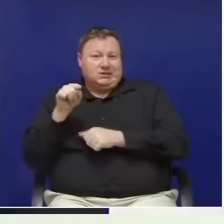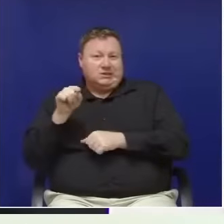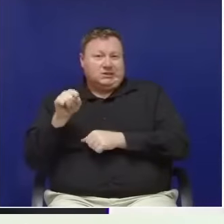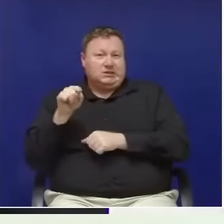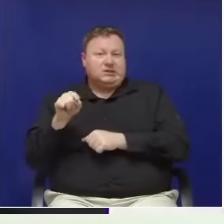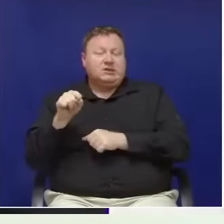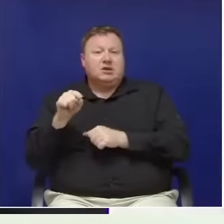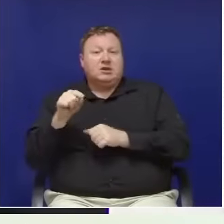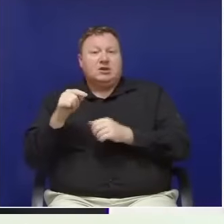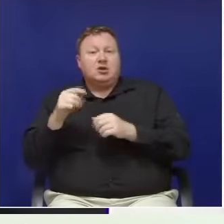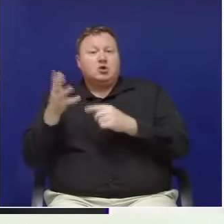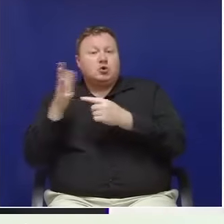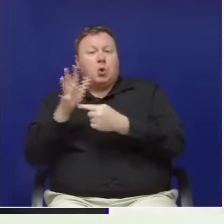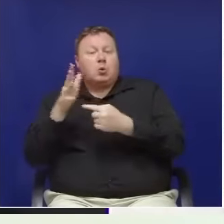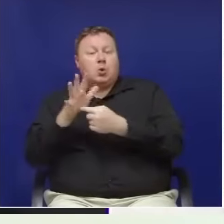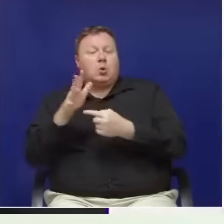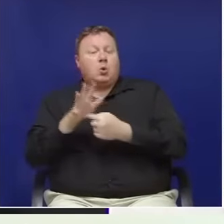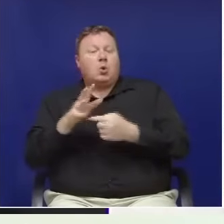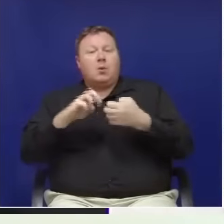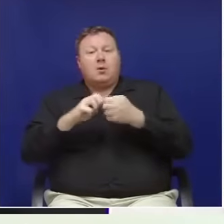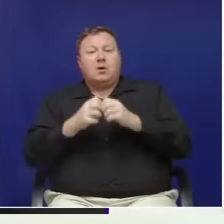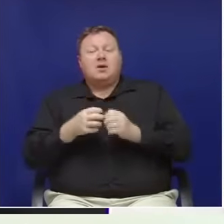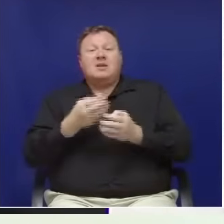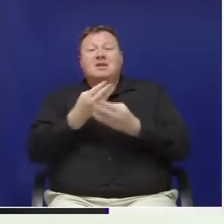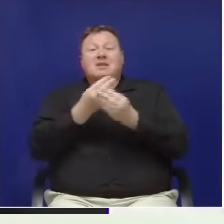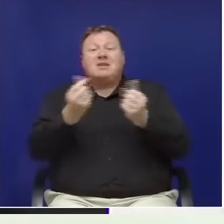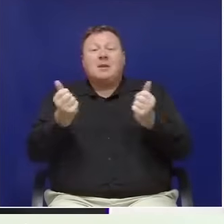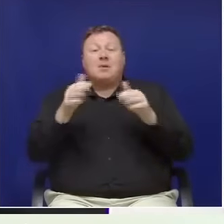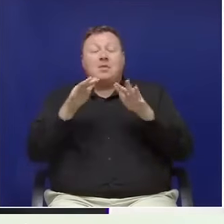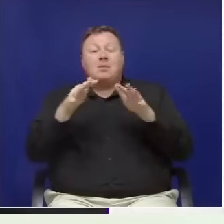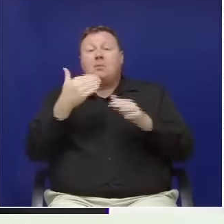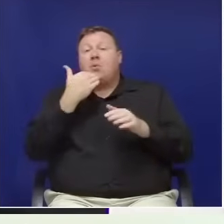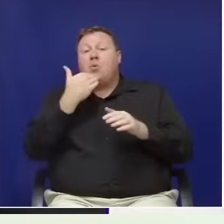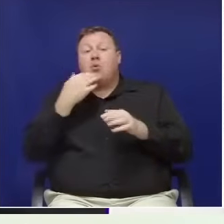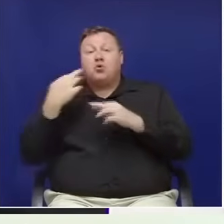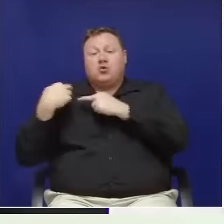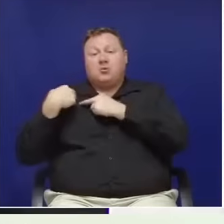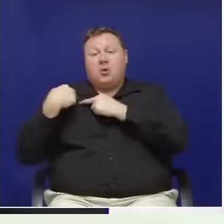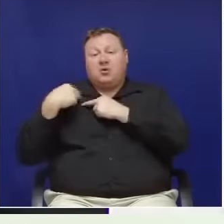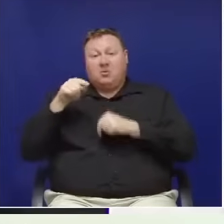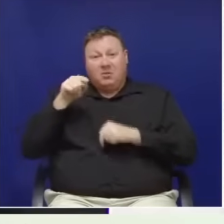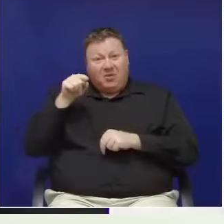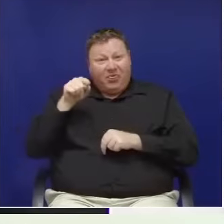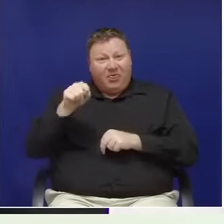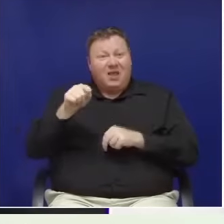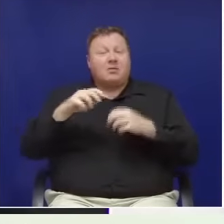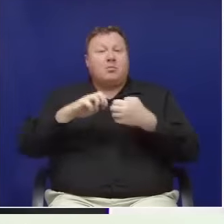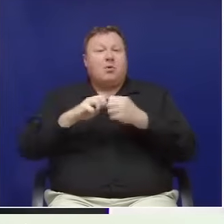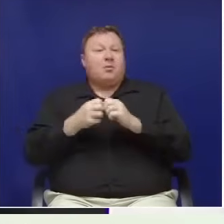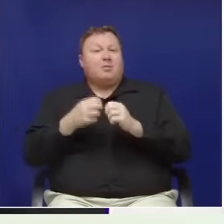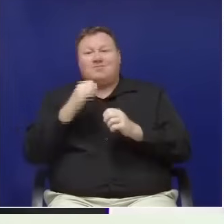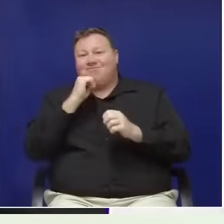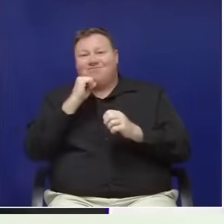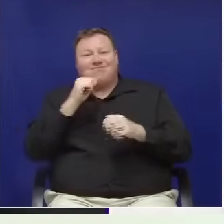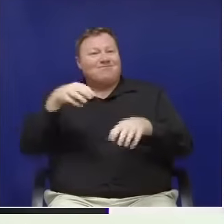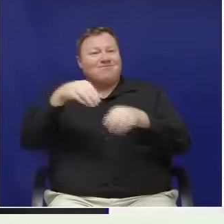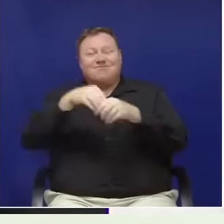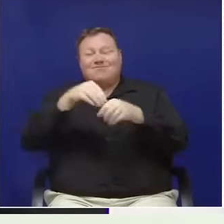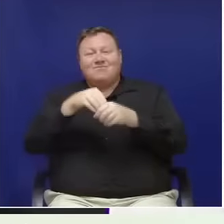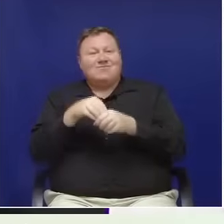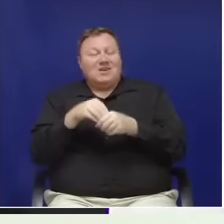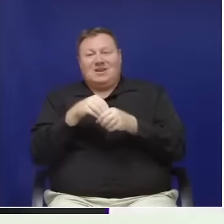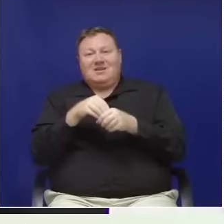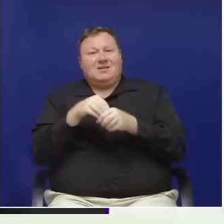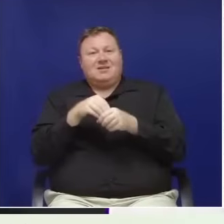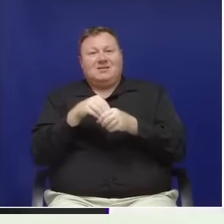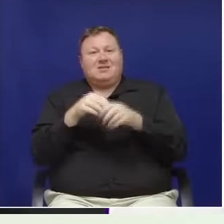responsible for this mess are no longer around. They are not in the Defense Force.